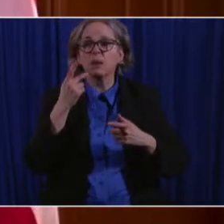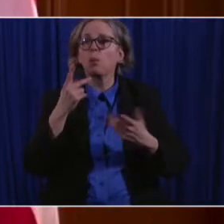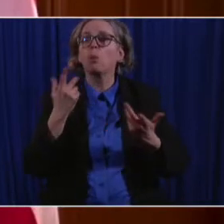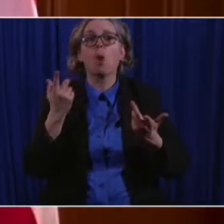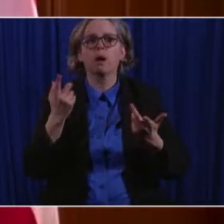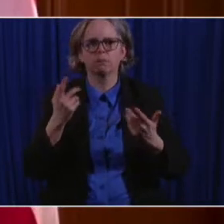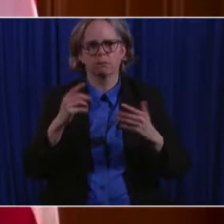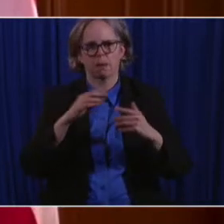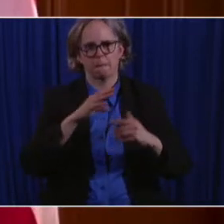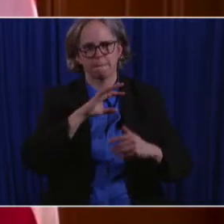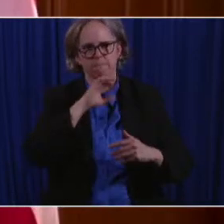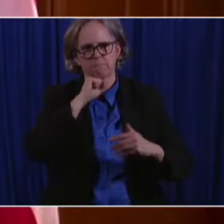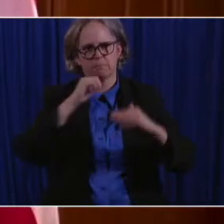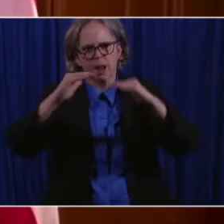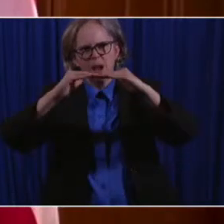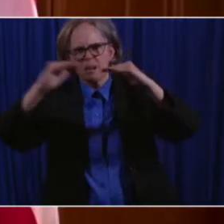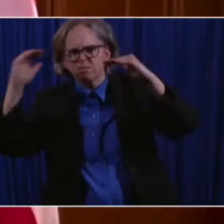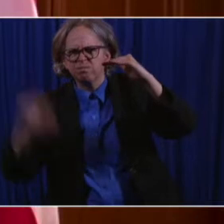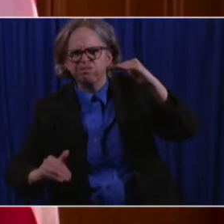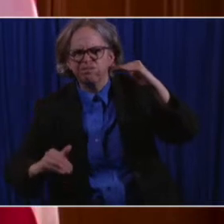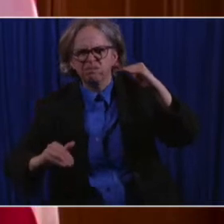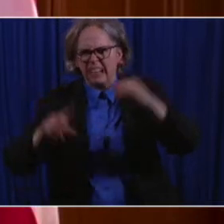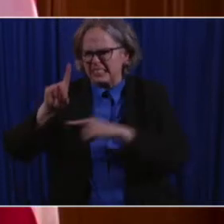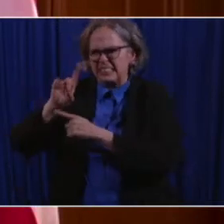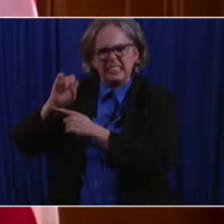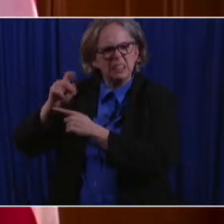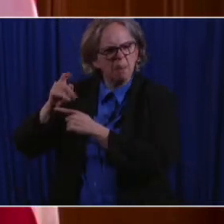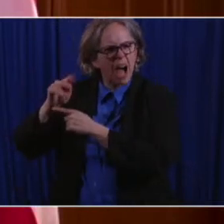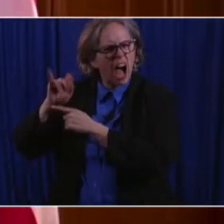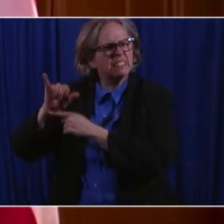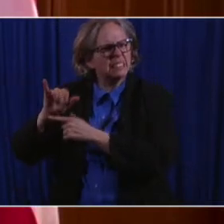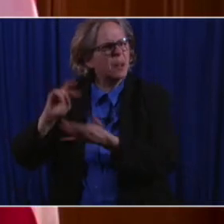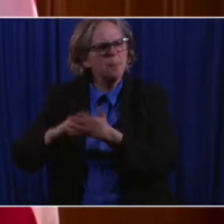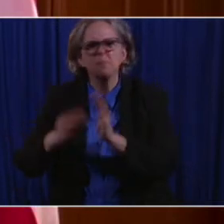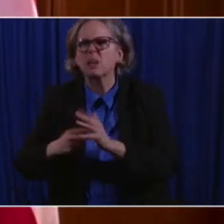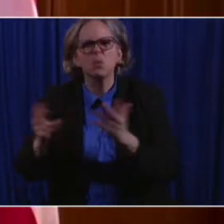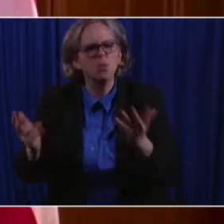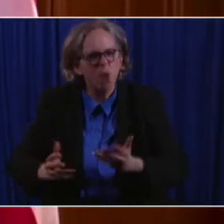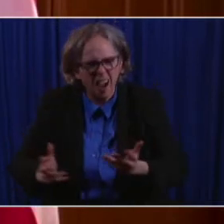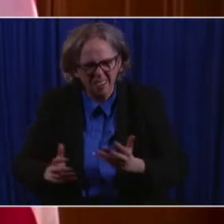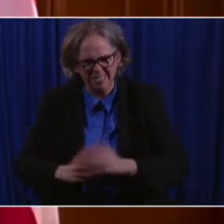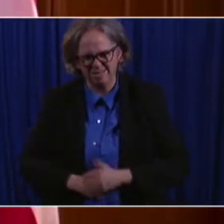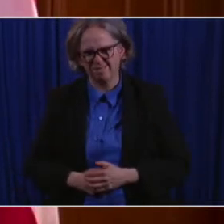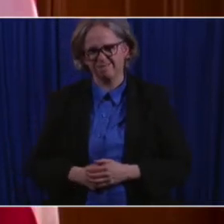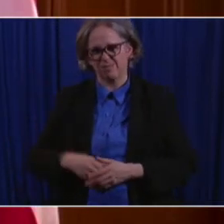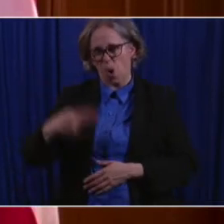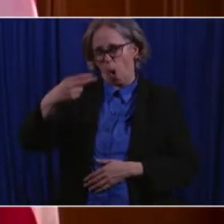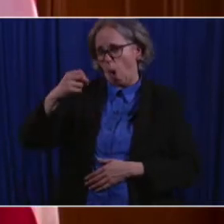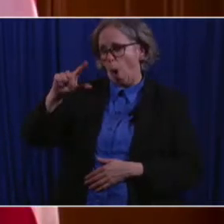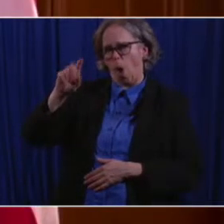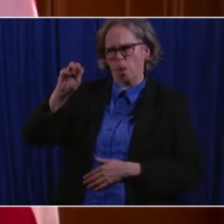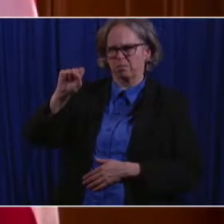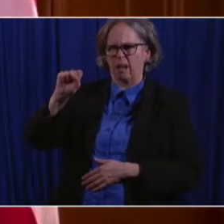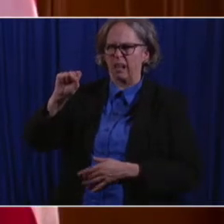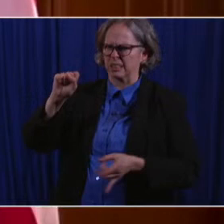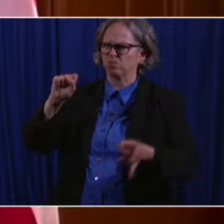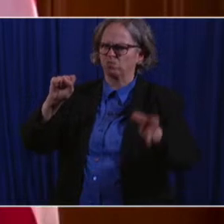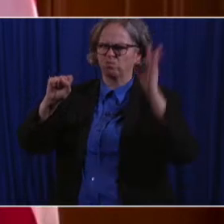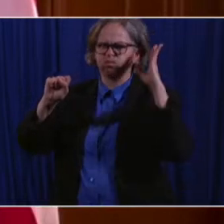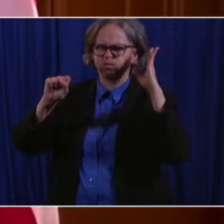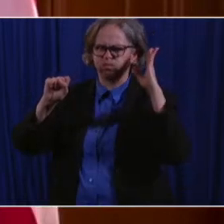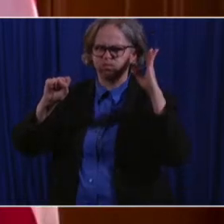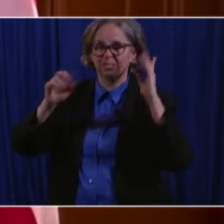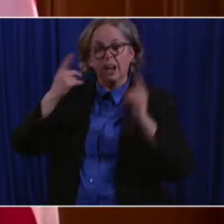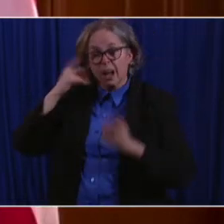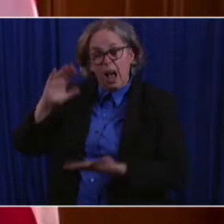and there's many cultural reasons there, and we can go through each county and kind of look and see